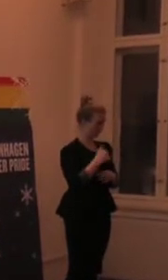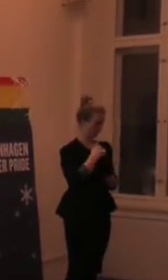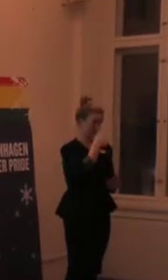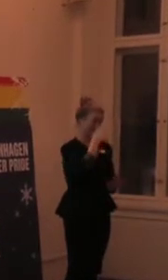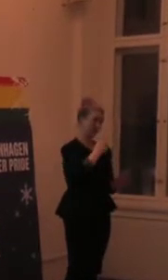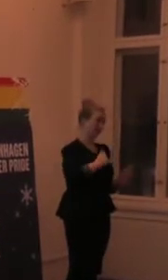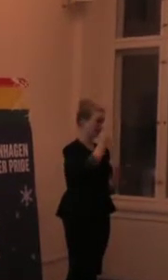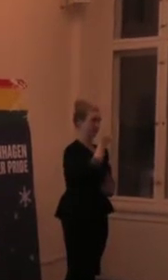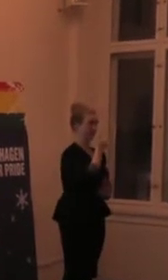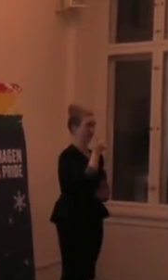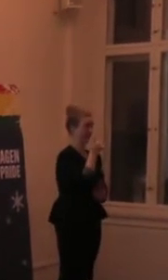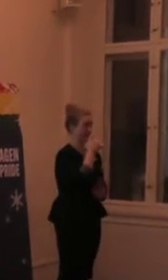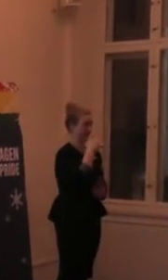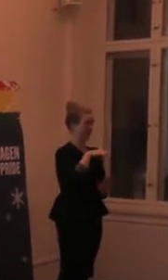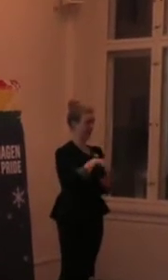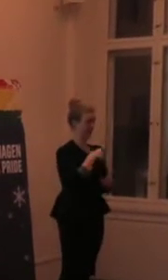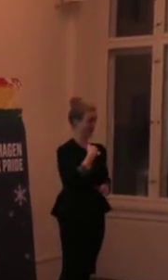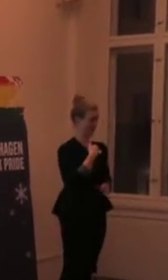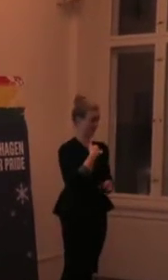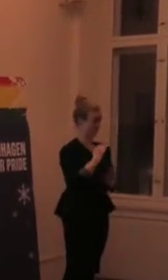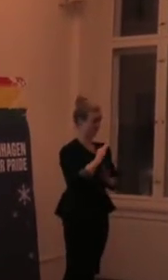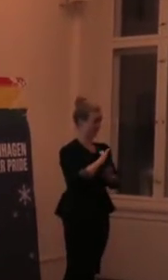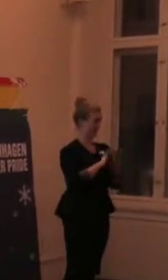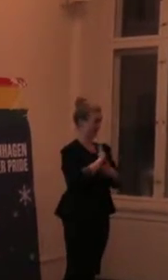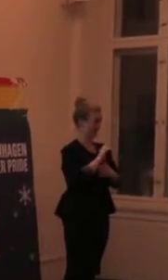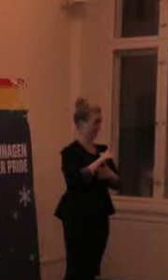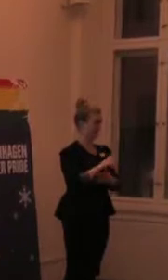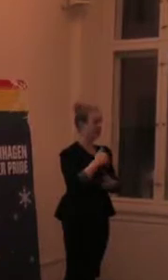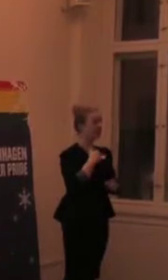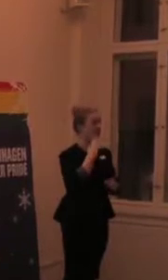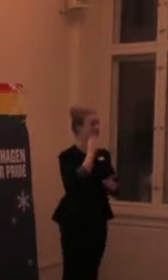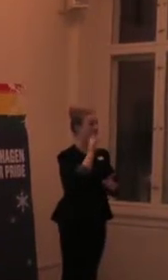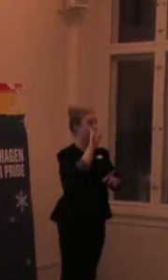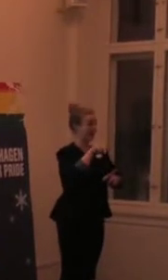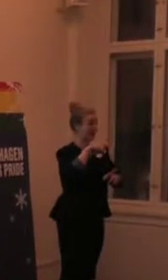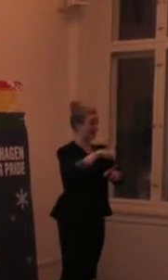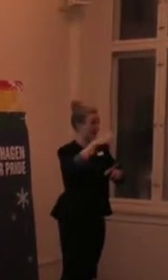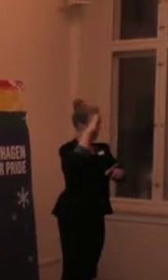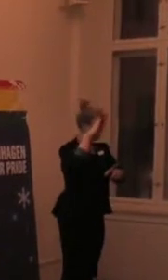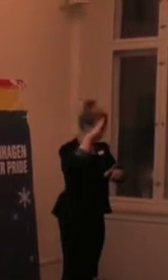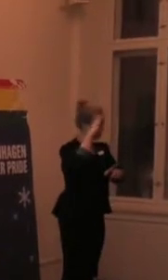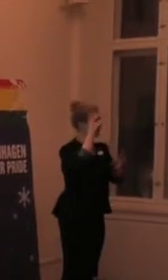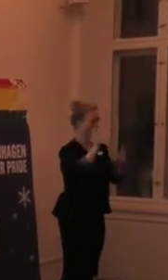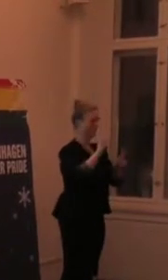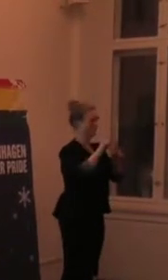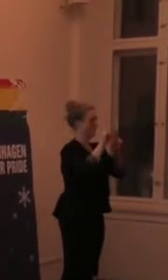member. If we can do it in Iraq, so can the international community.